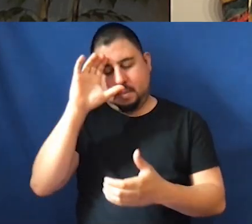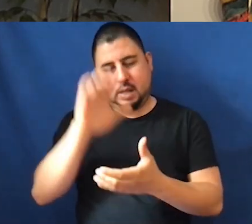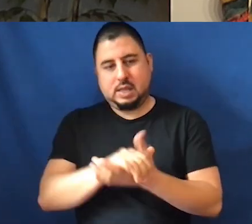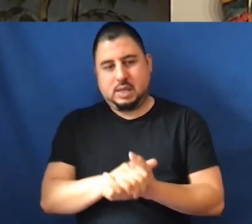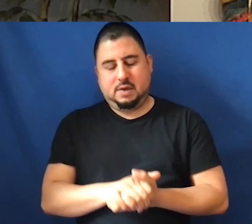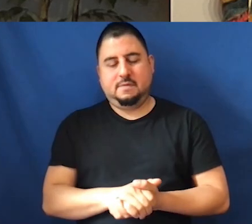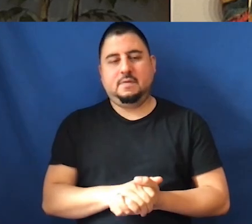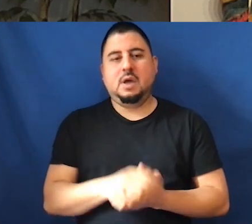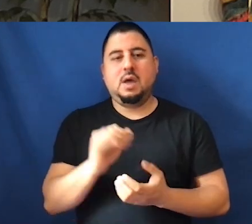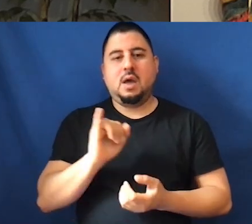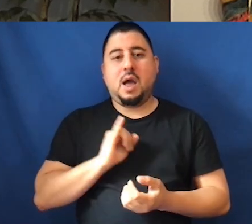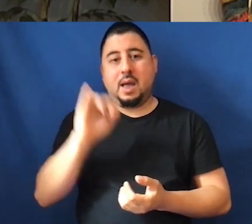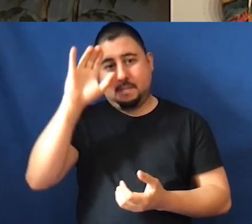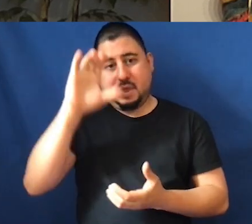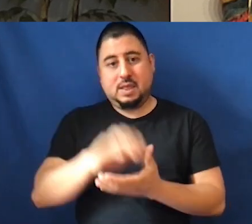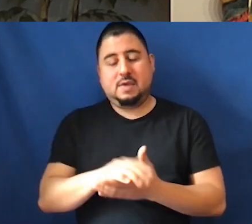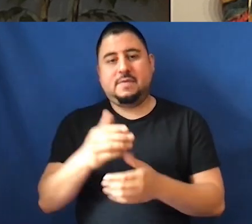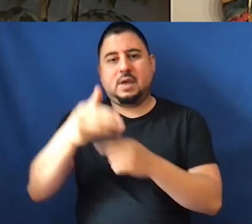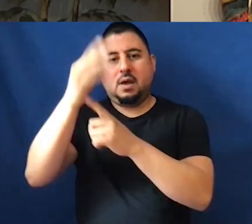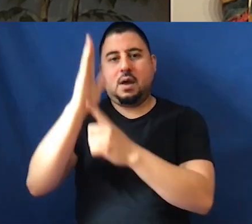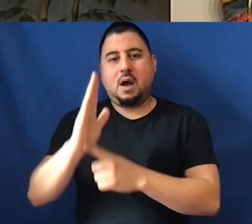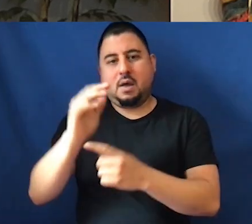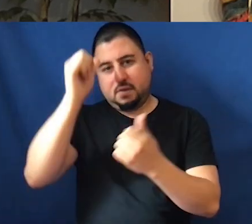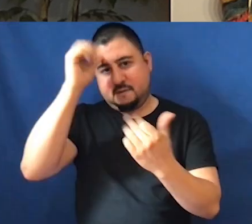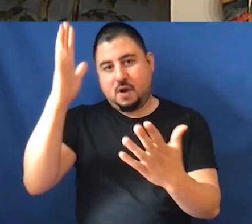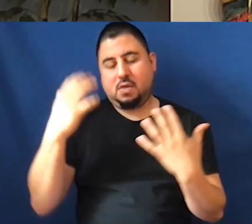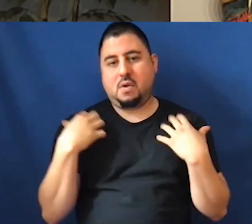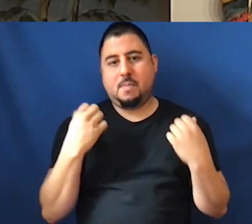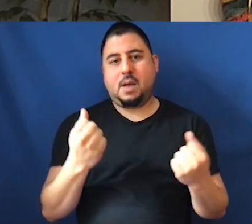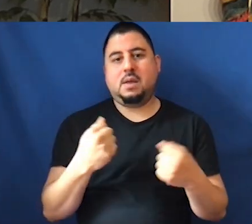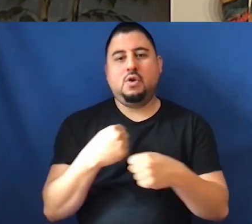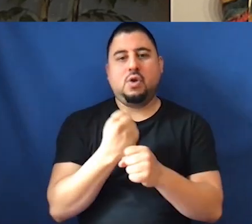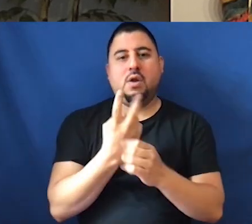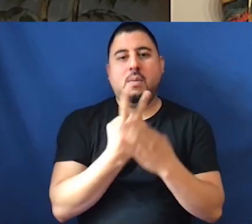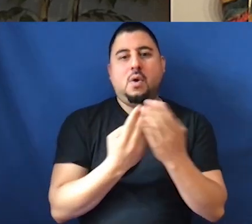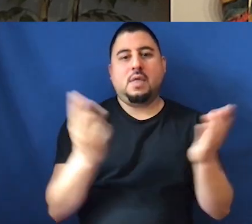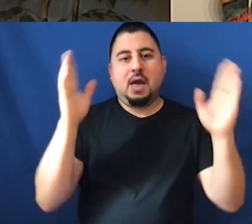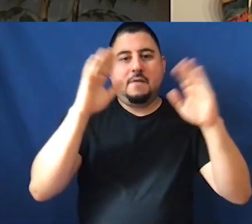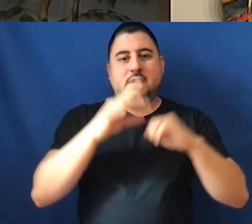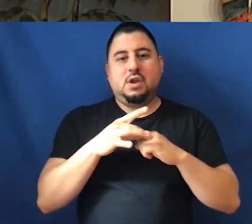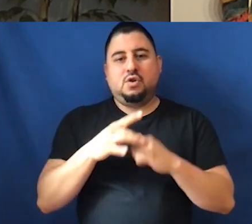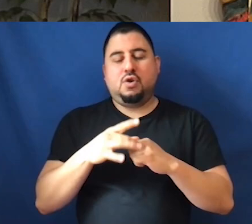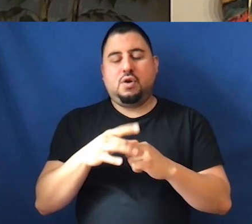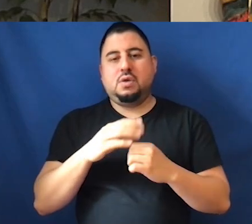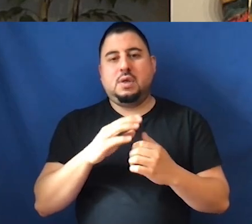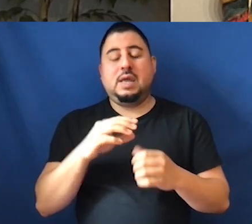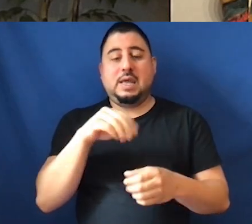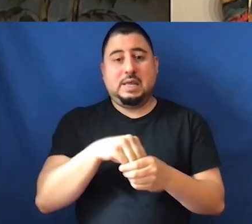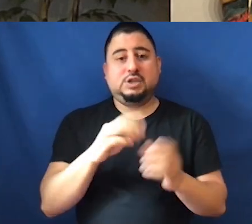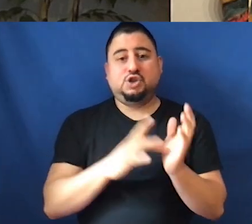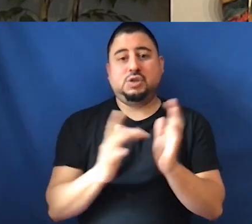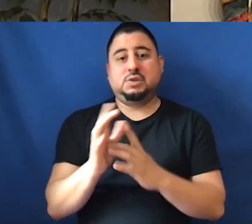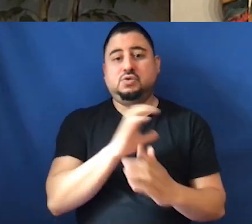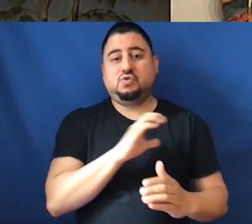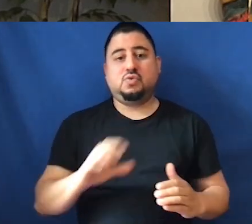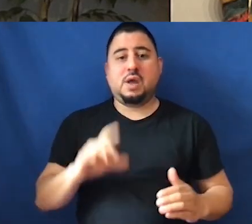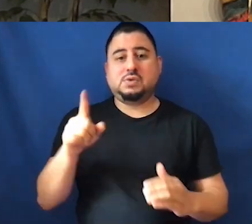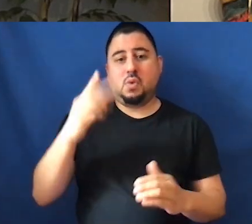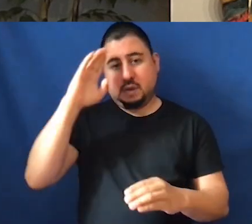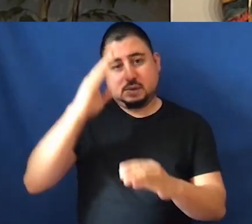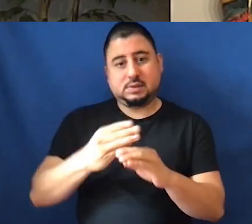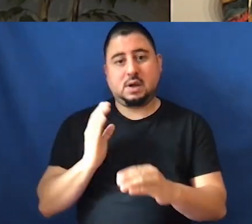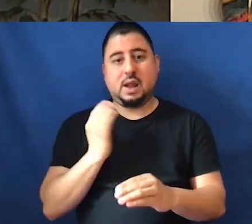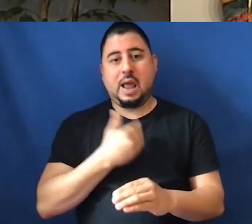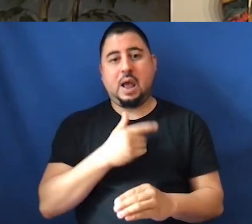believe? I believe in God, the Father Almighty, creator of heaven and earth, and in Jesus Christ, his only Son,